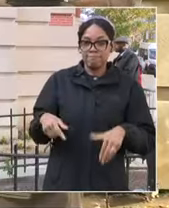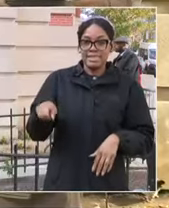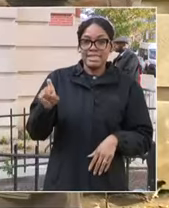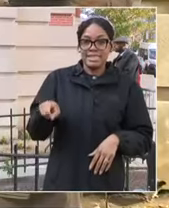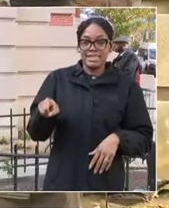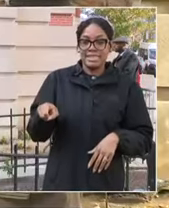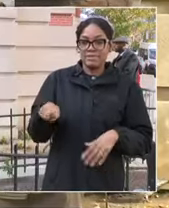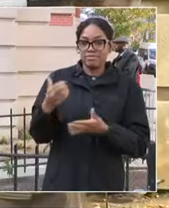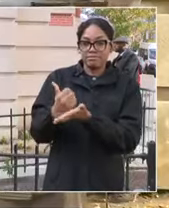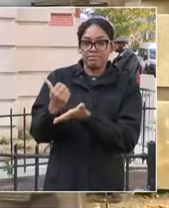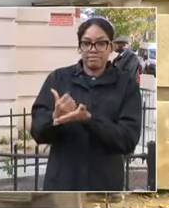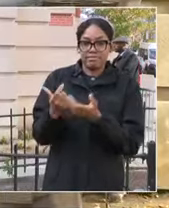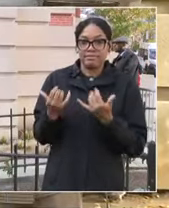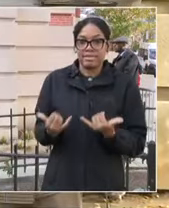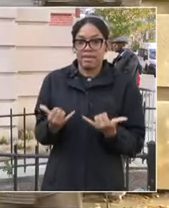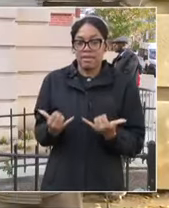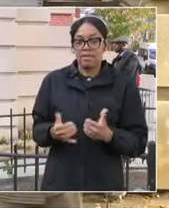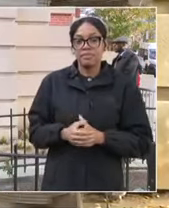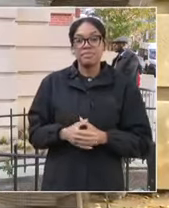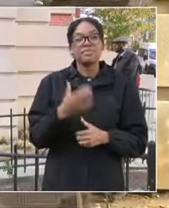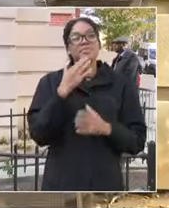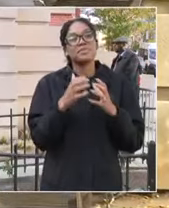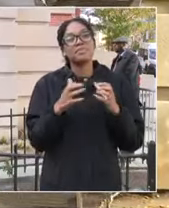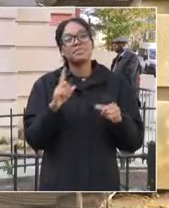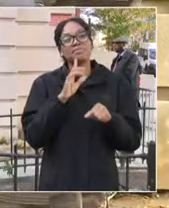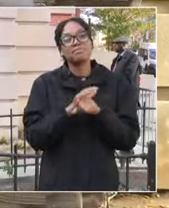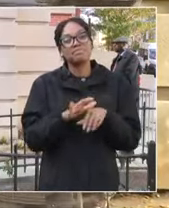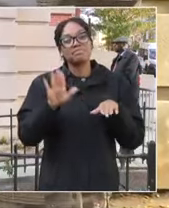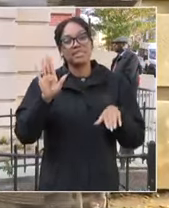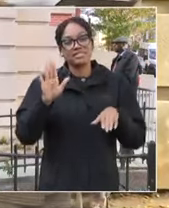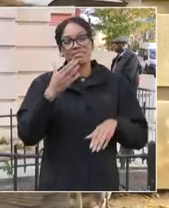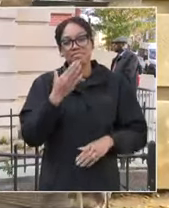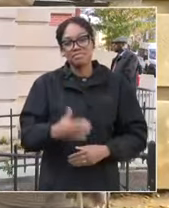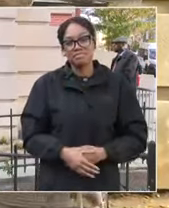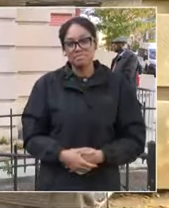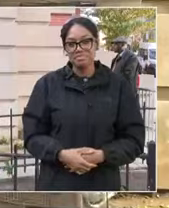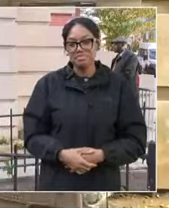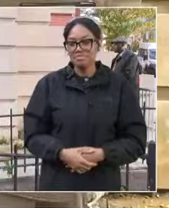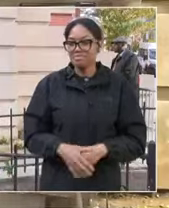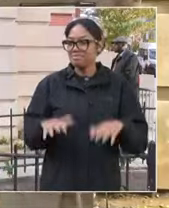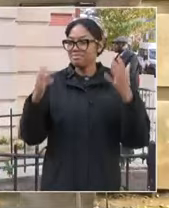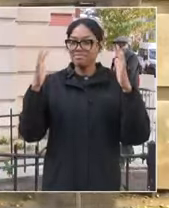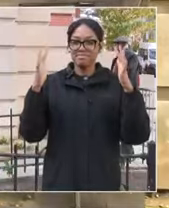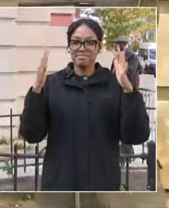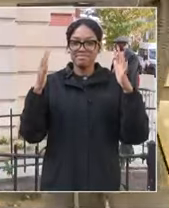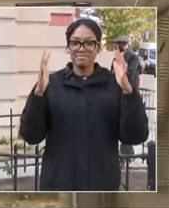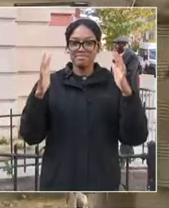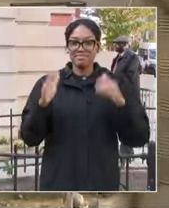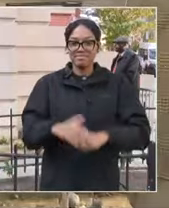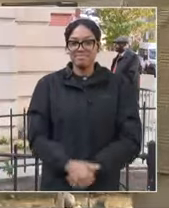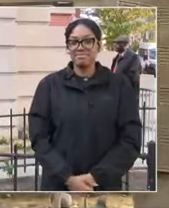at risk. Thank you for taking the pledge. Okay.